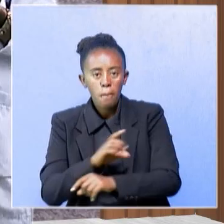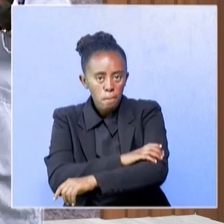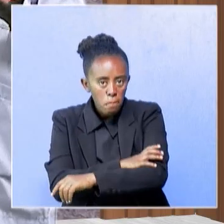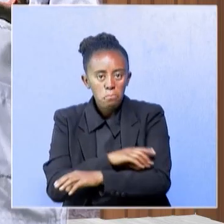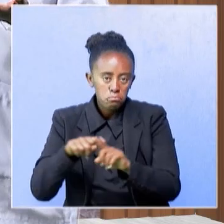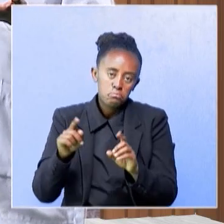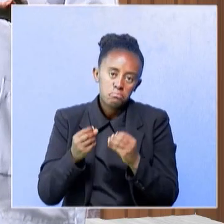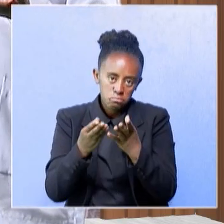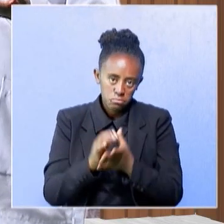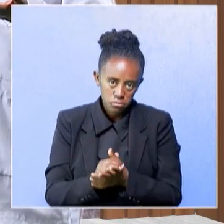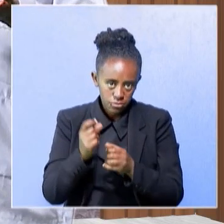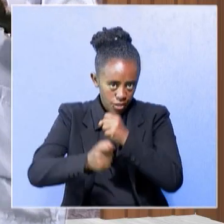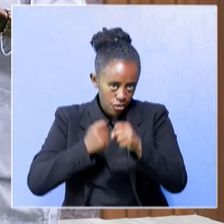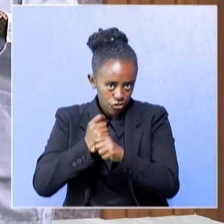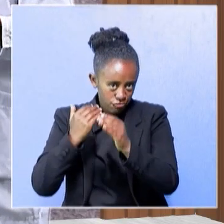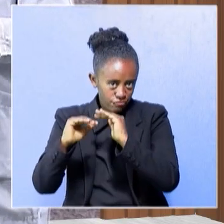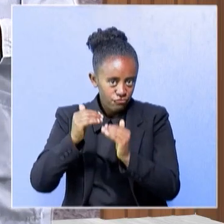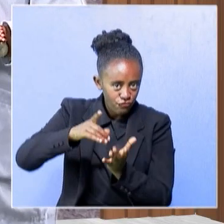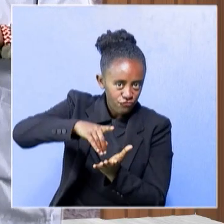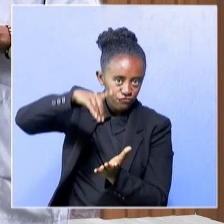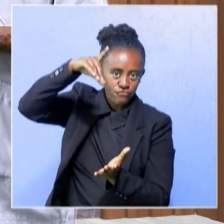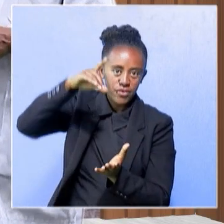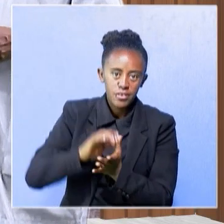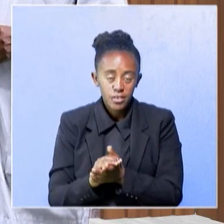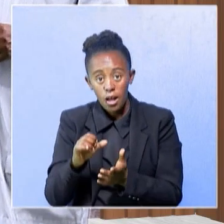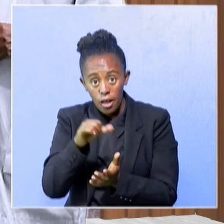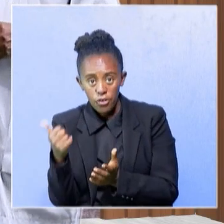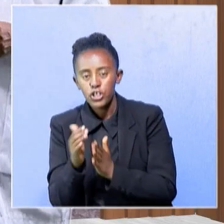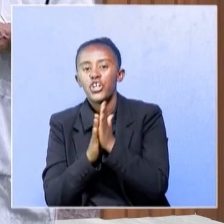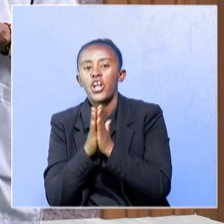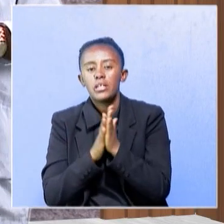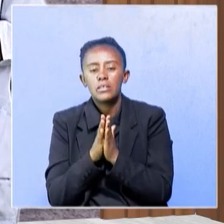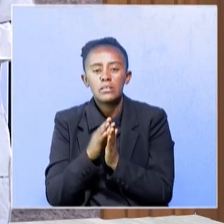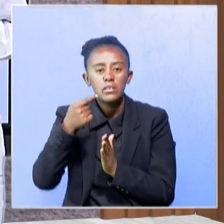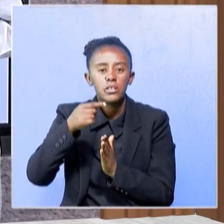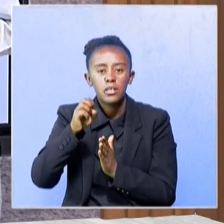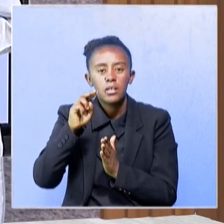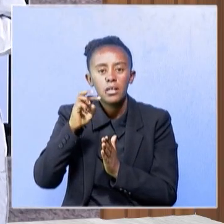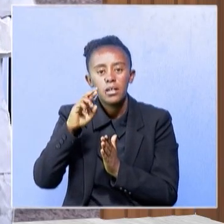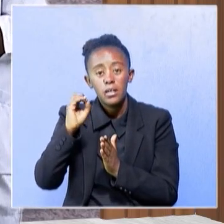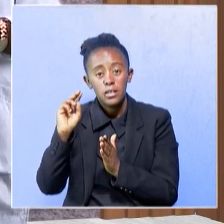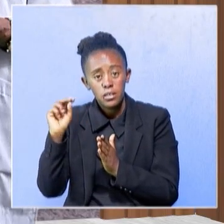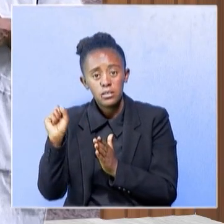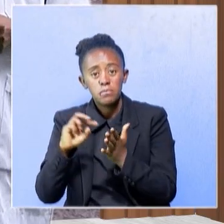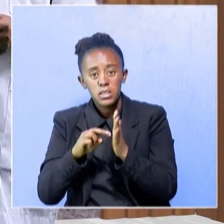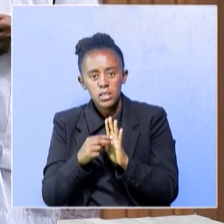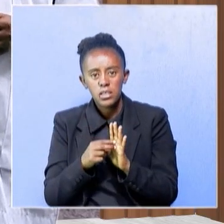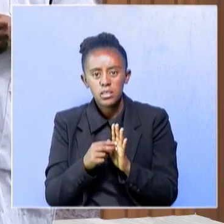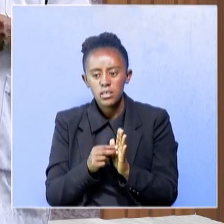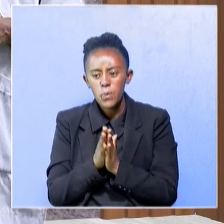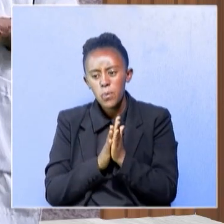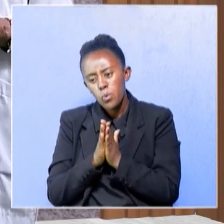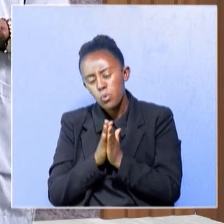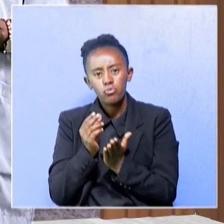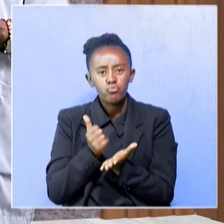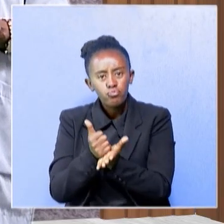contexts. The other one that is generous. Yeah, being generous is so nice in your life. Keen on